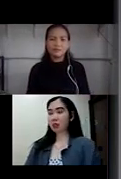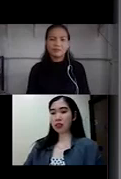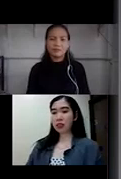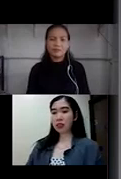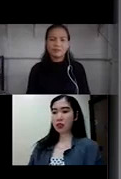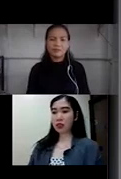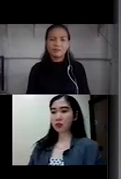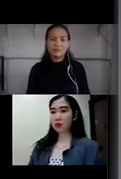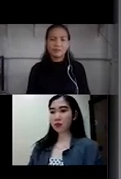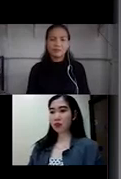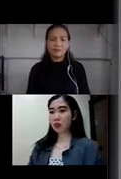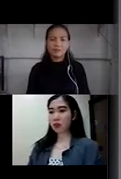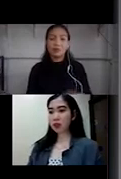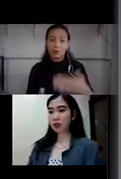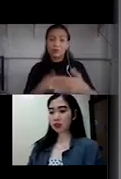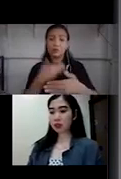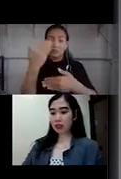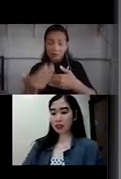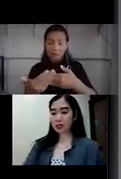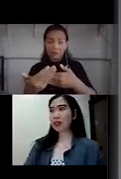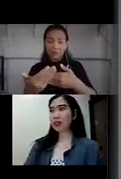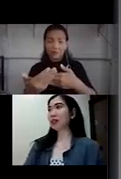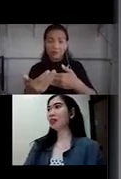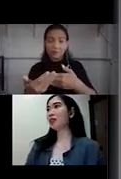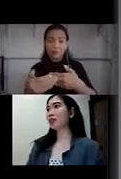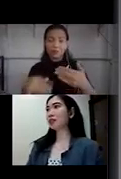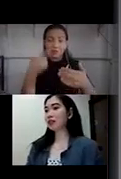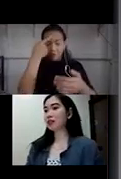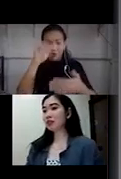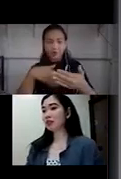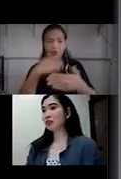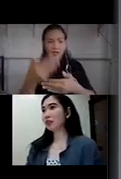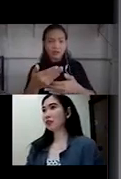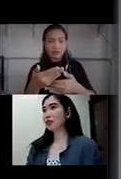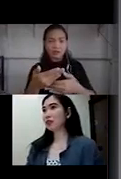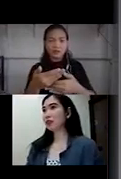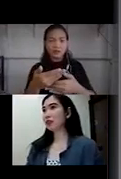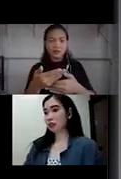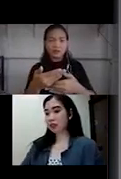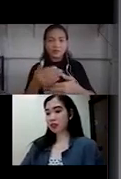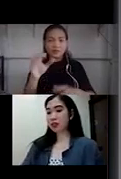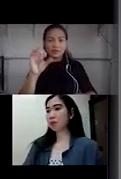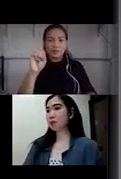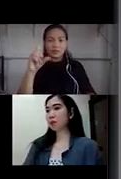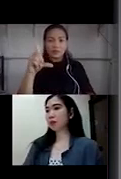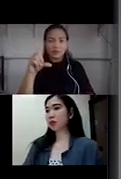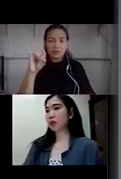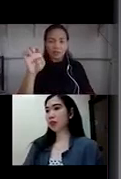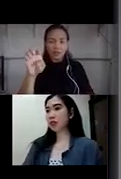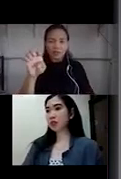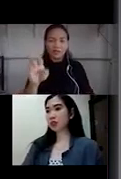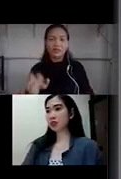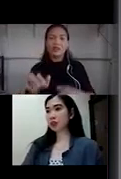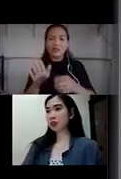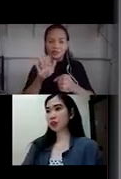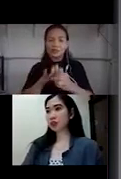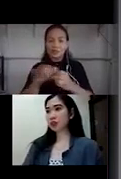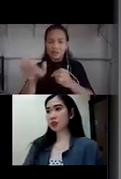So I think we can move forward to the next slide. This is enough. Okay.